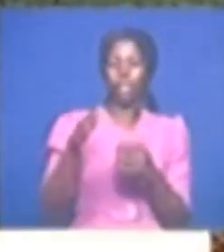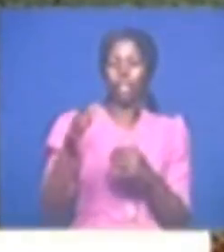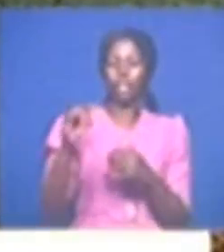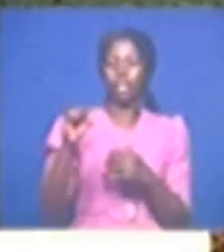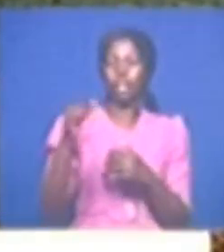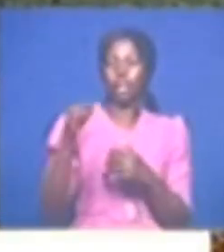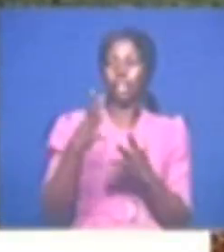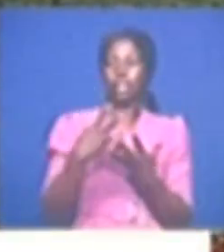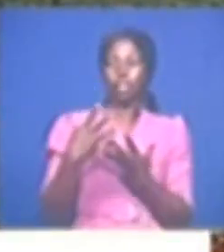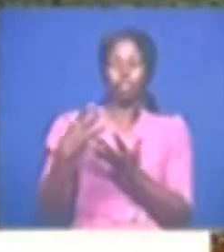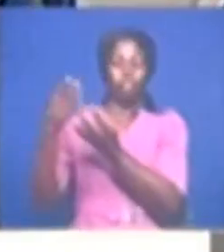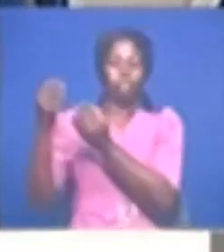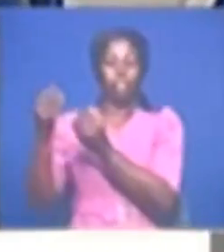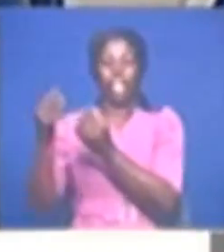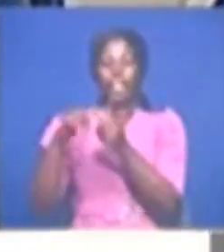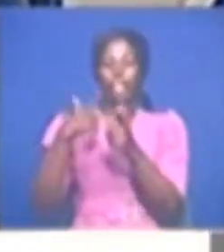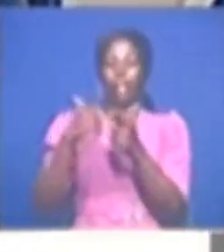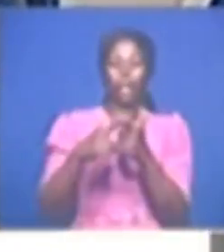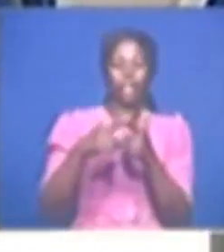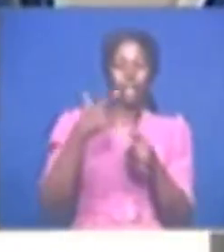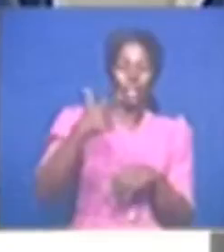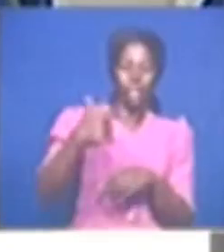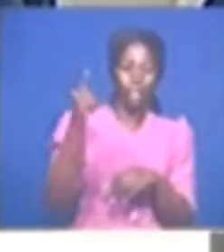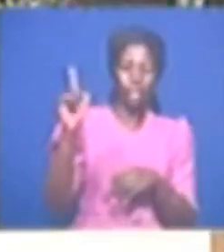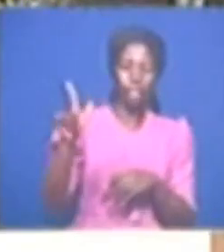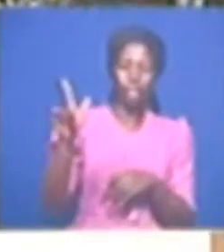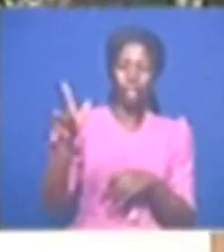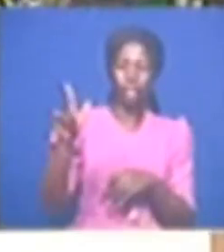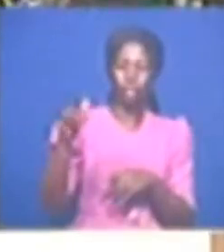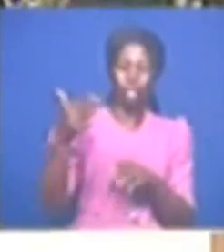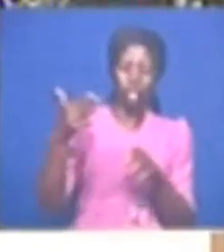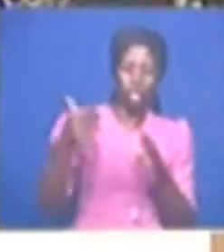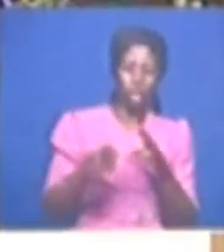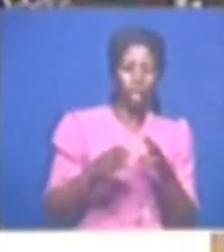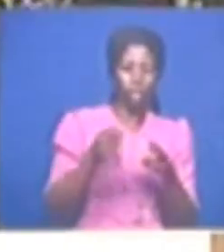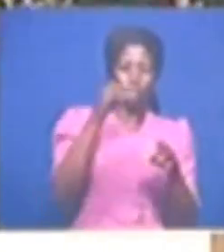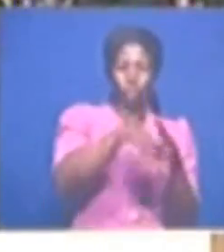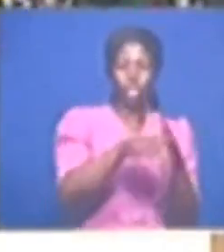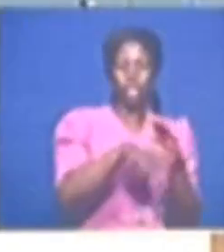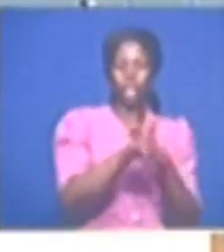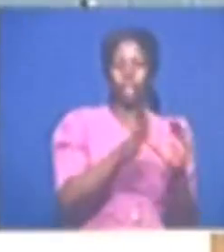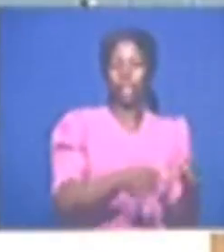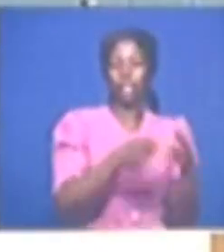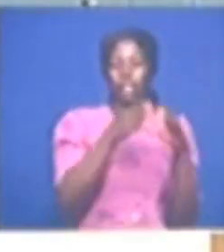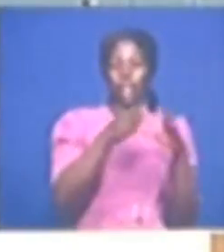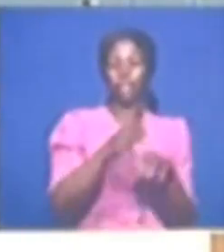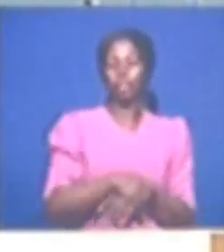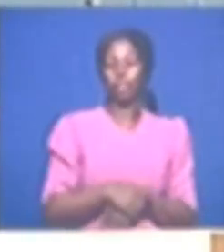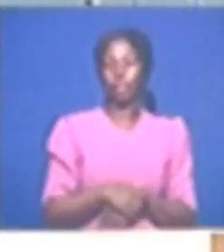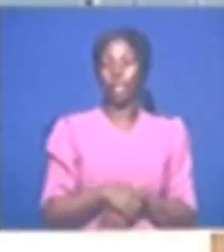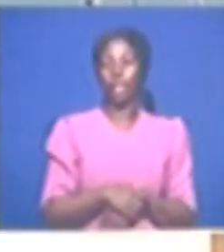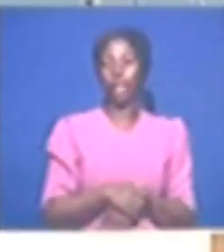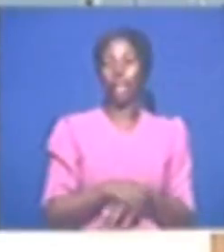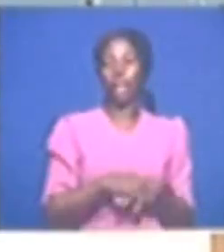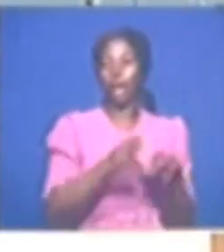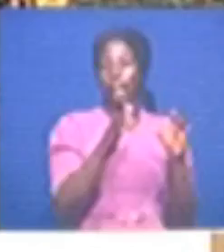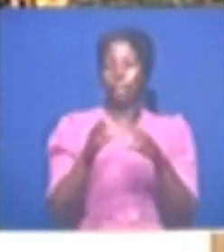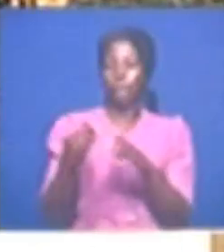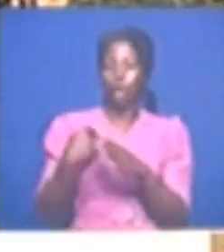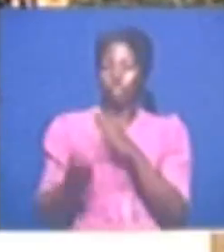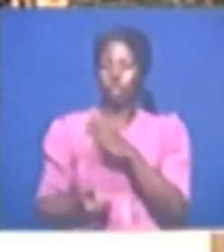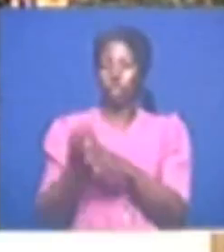the liquid are pumped into the storage tanks. Talo Oil, Africa Oil Corporation, and Total have so far produced